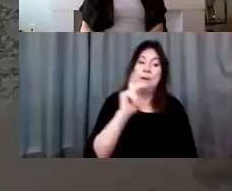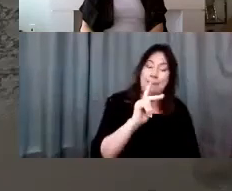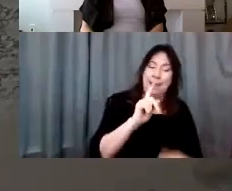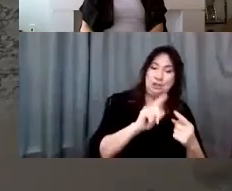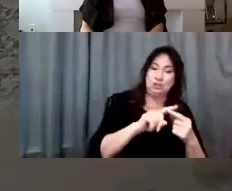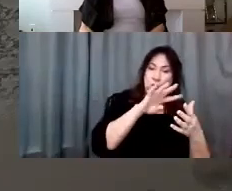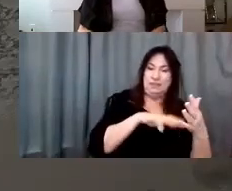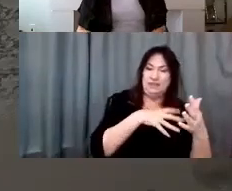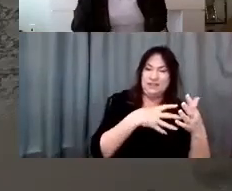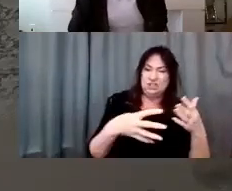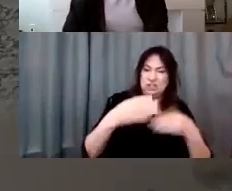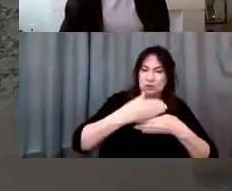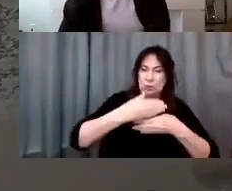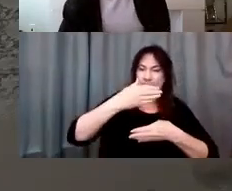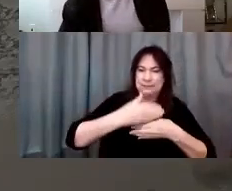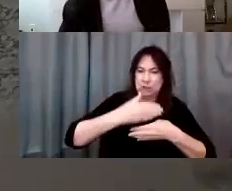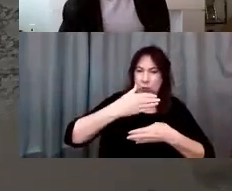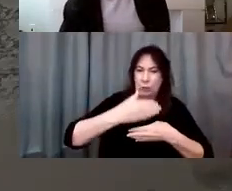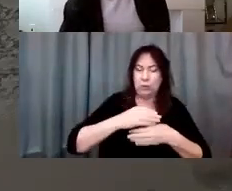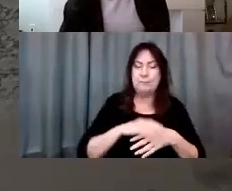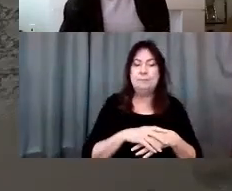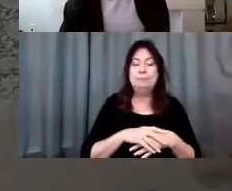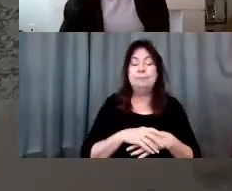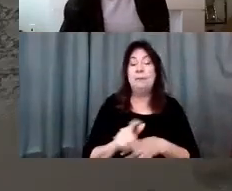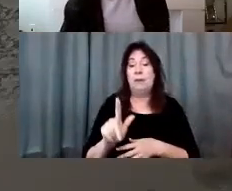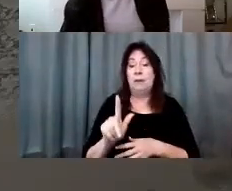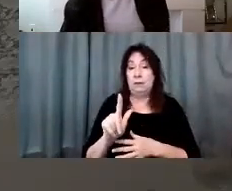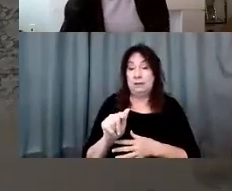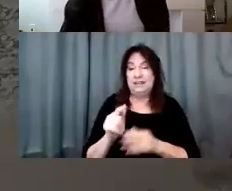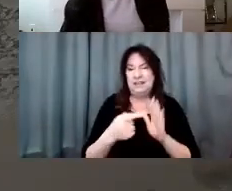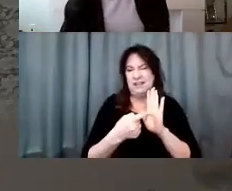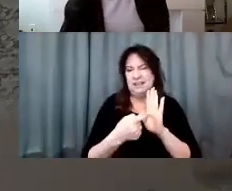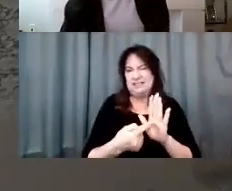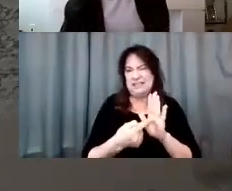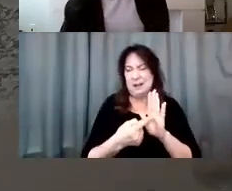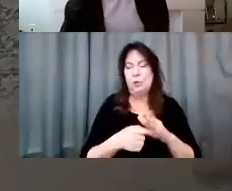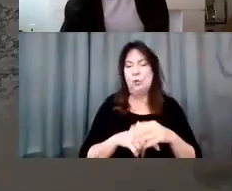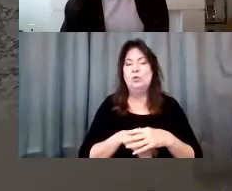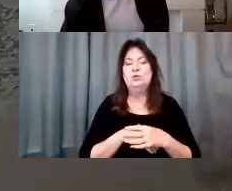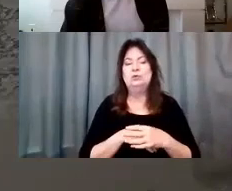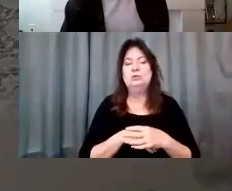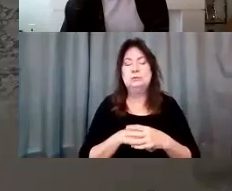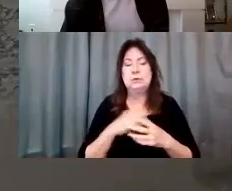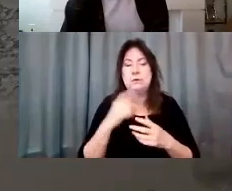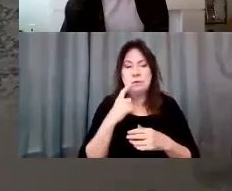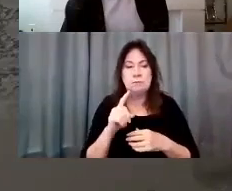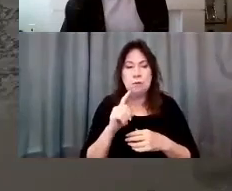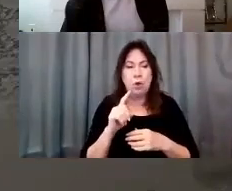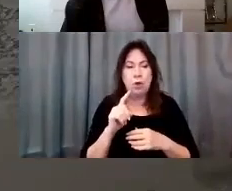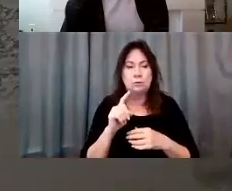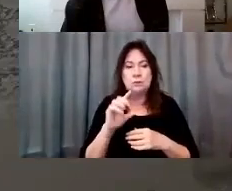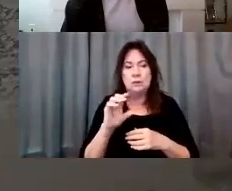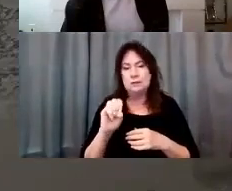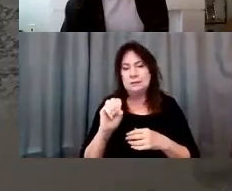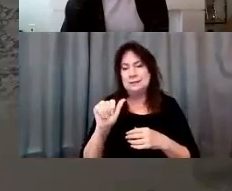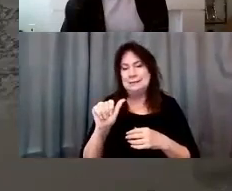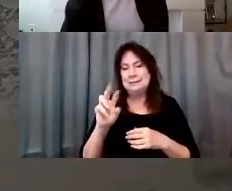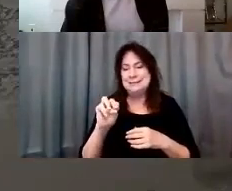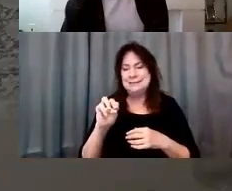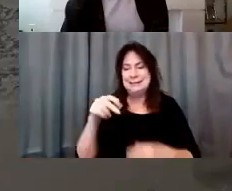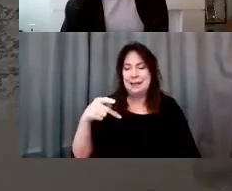agenda window. We're going to click into an example that would be used for symposium sessions,